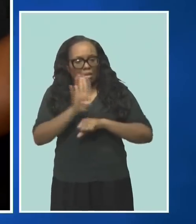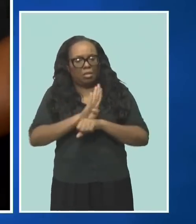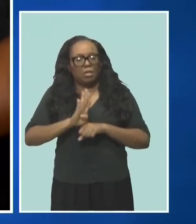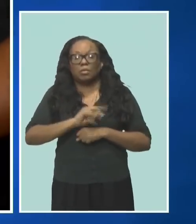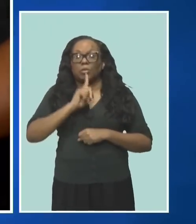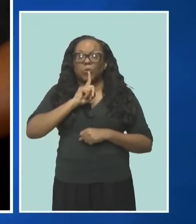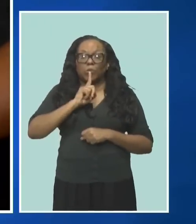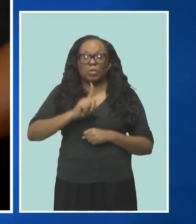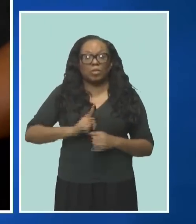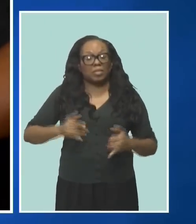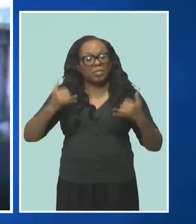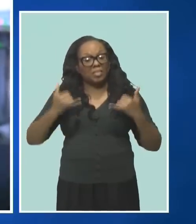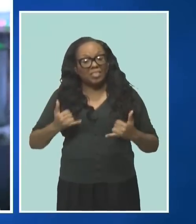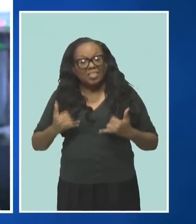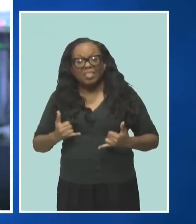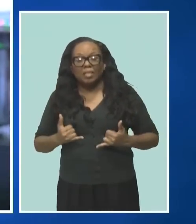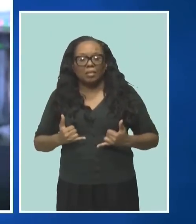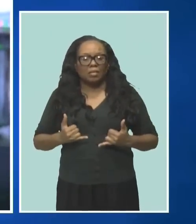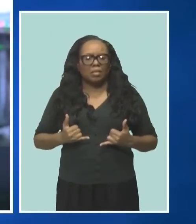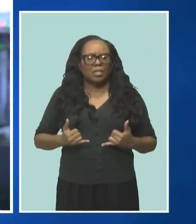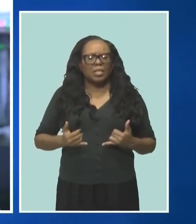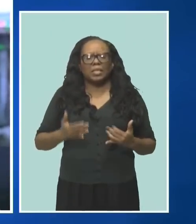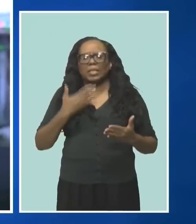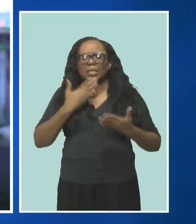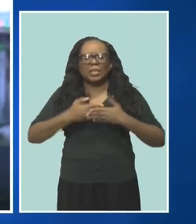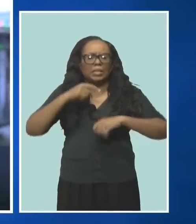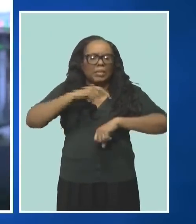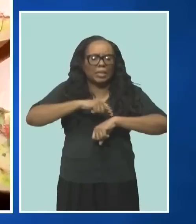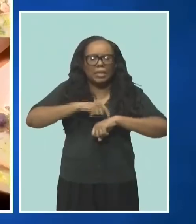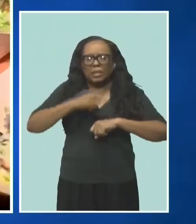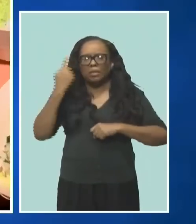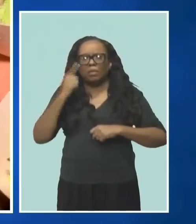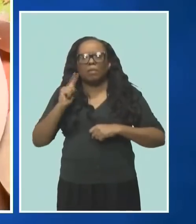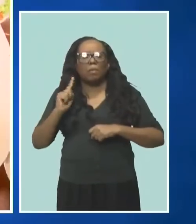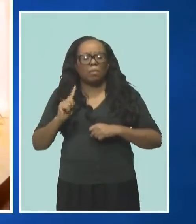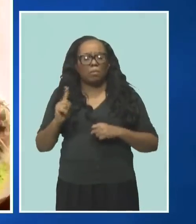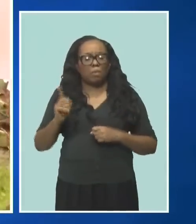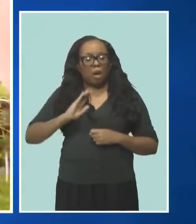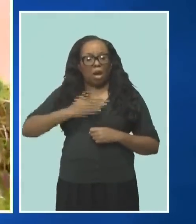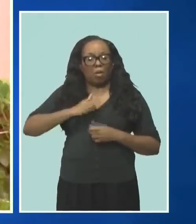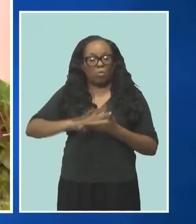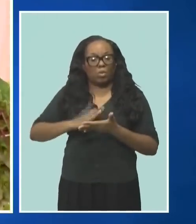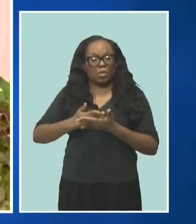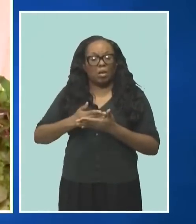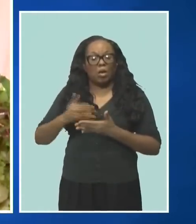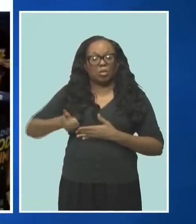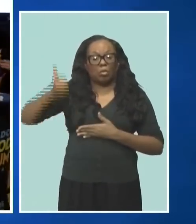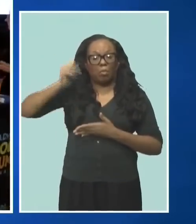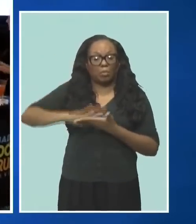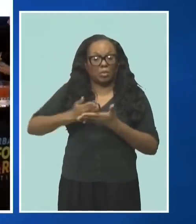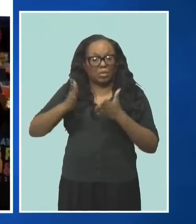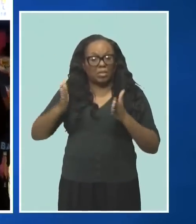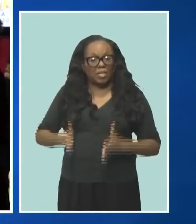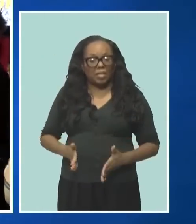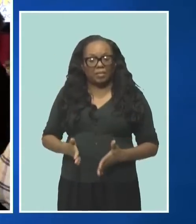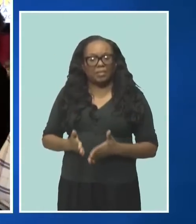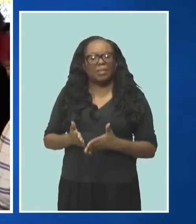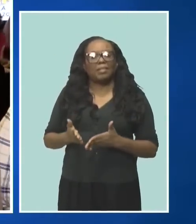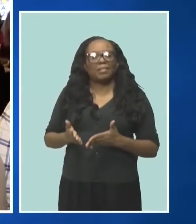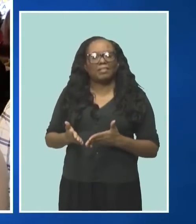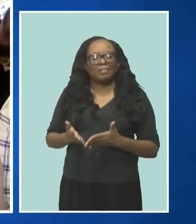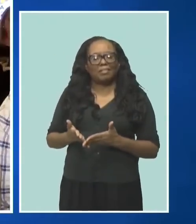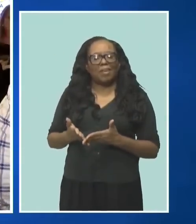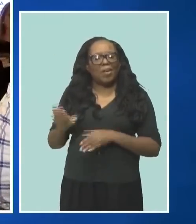good place right now, as most of the head chefs are locally grown and trained, making it easier to offer